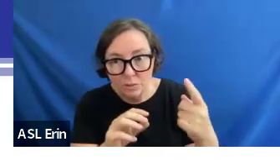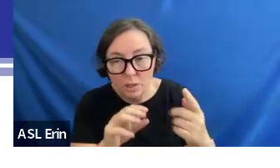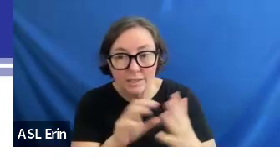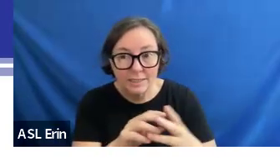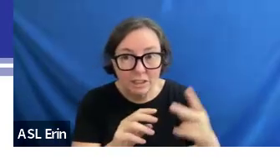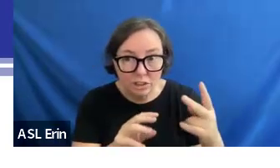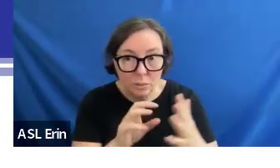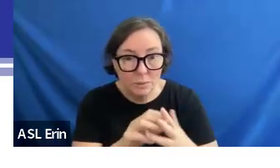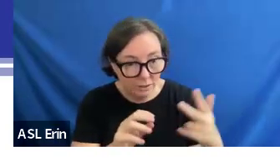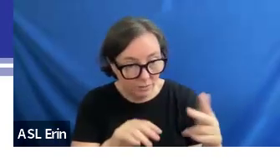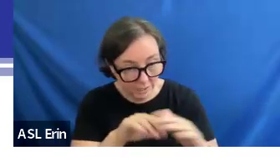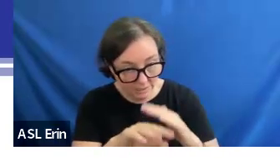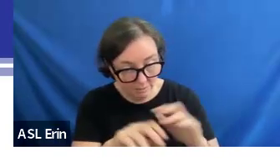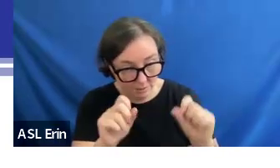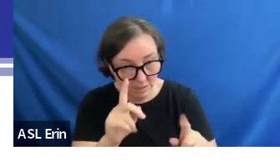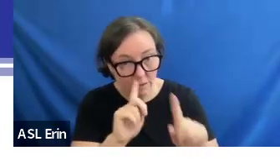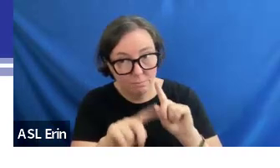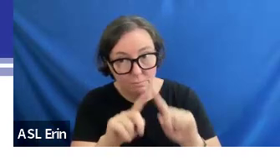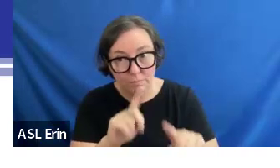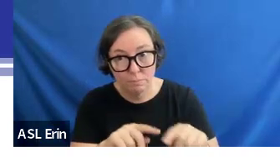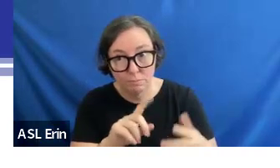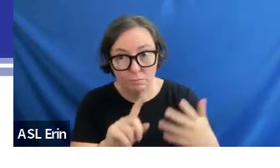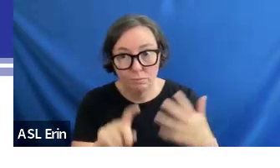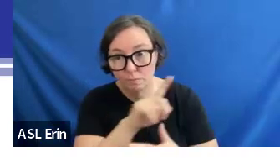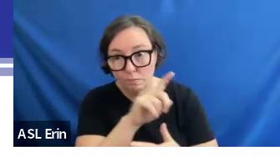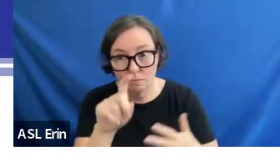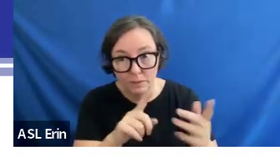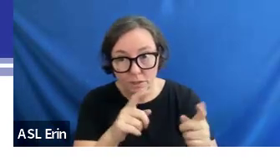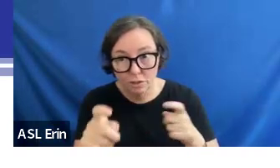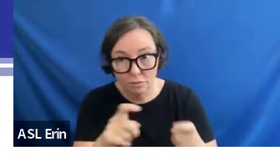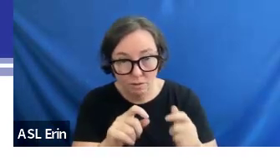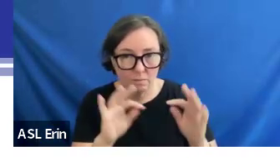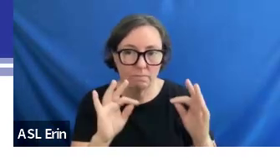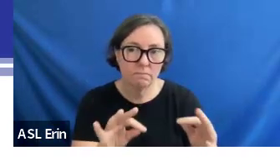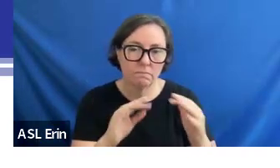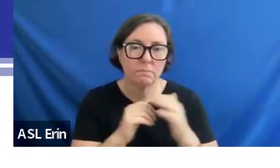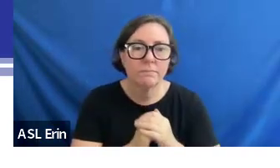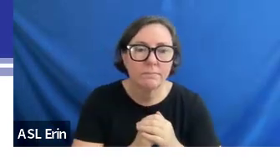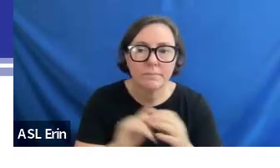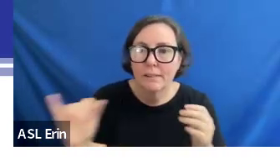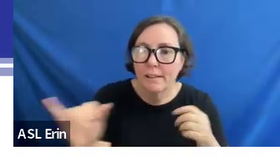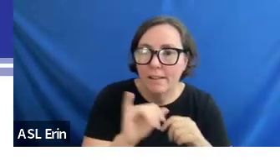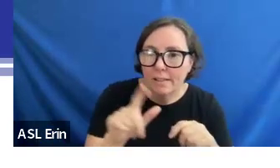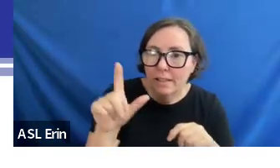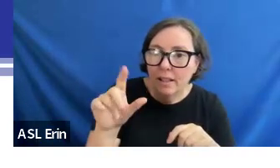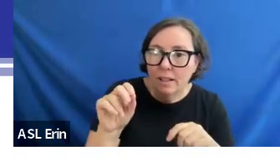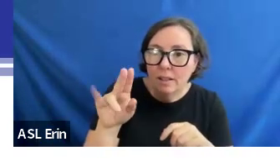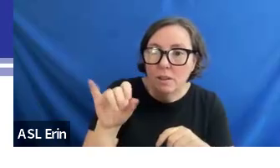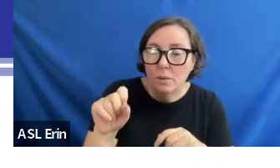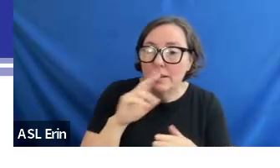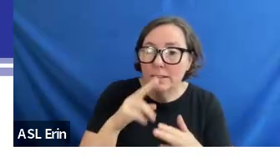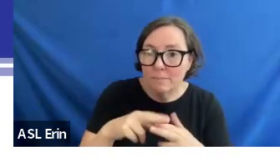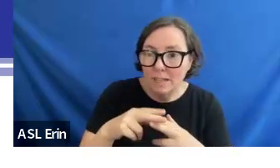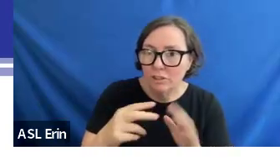Can we get to them? So those are the things we're looking for. And on Lewis's link list that